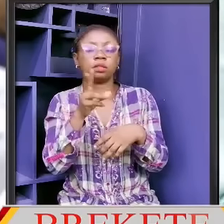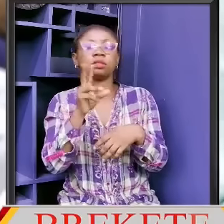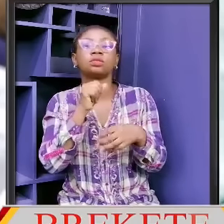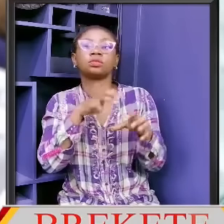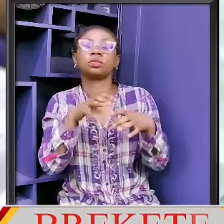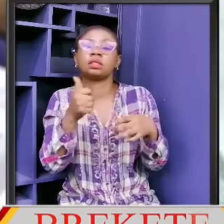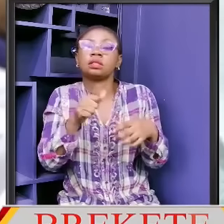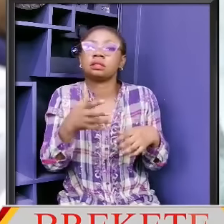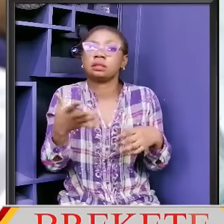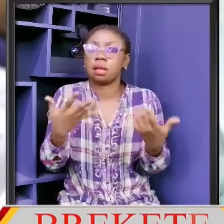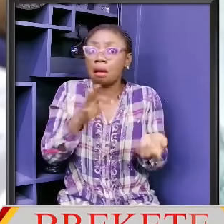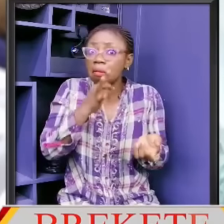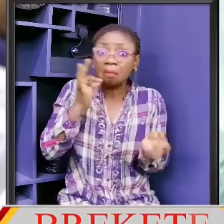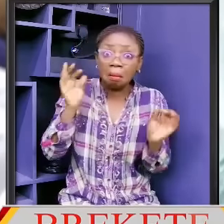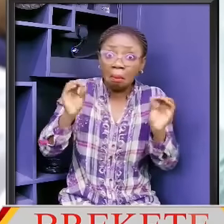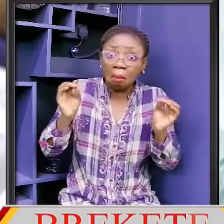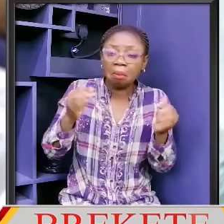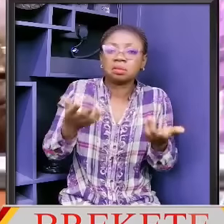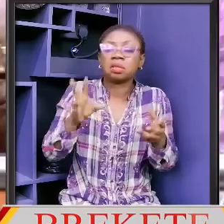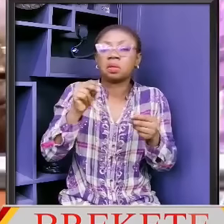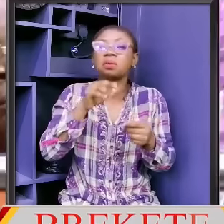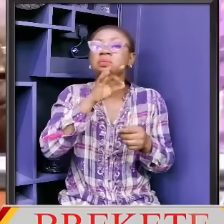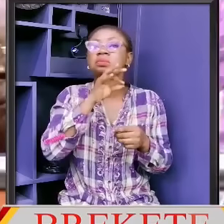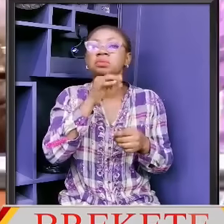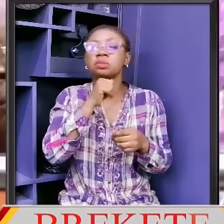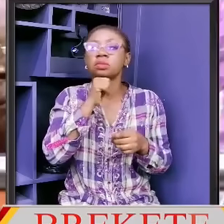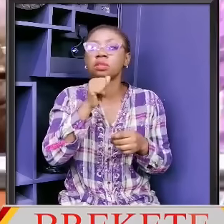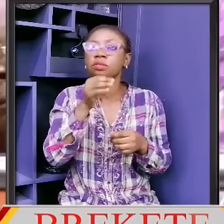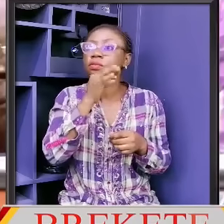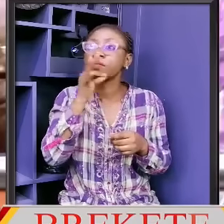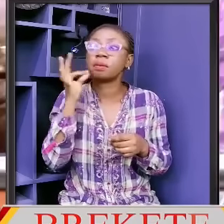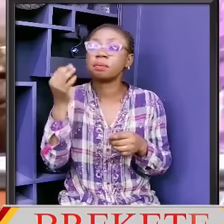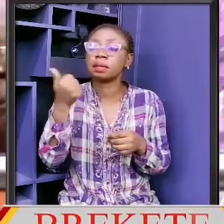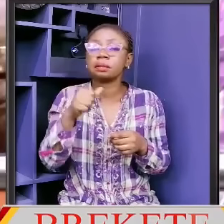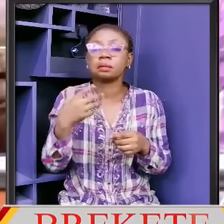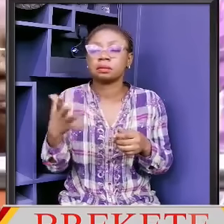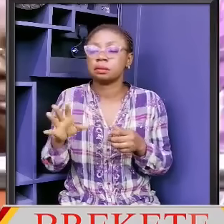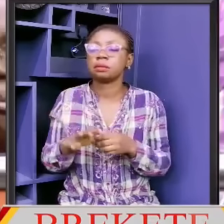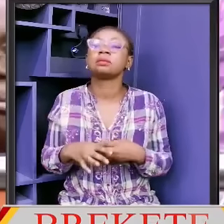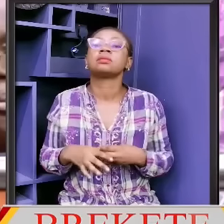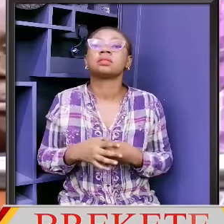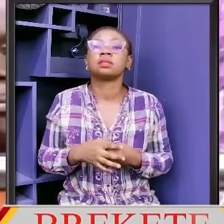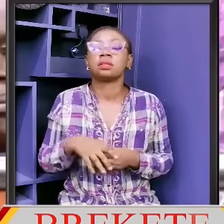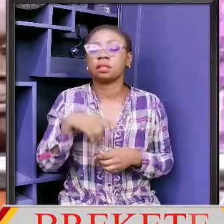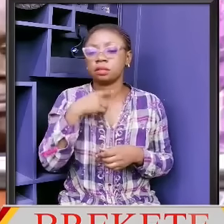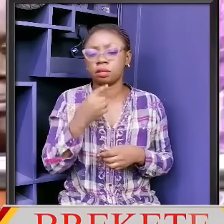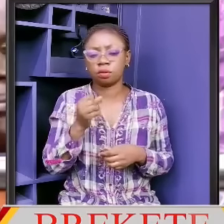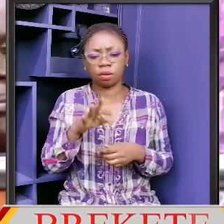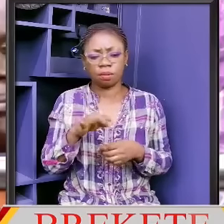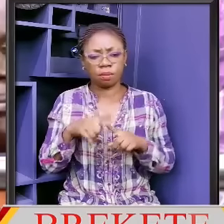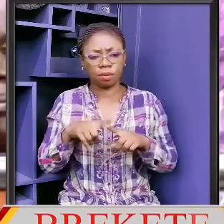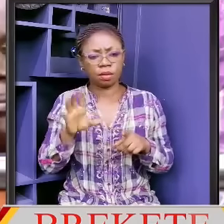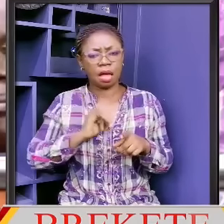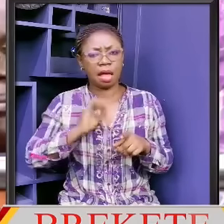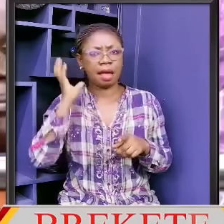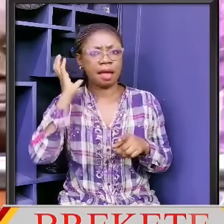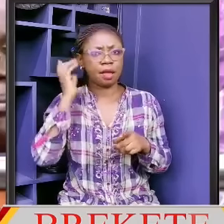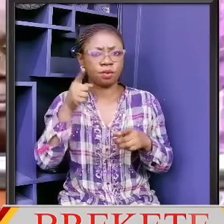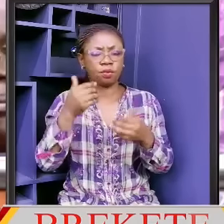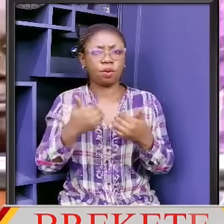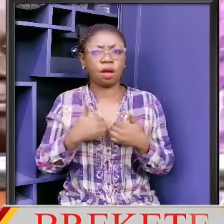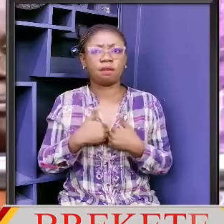they farm. He say no, they do anything. Those camp lazy people know they do anything apart from stealing. Now he come to say, but I heard you get lorry